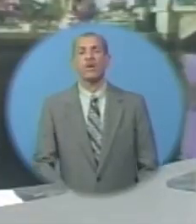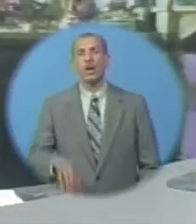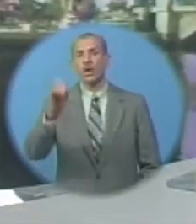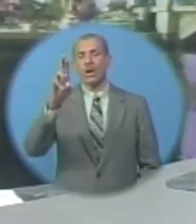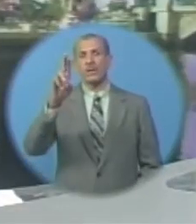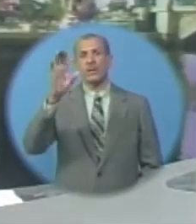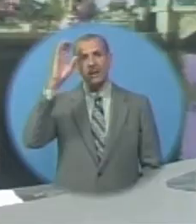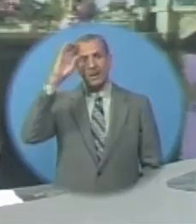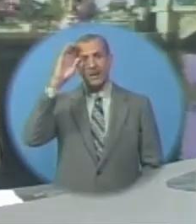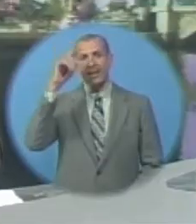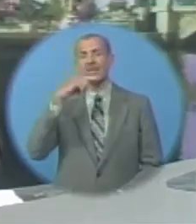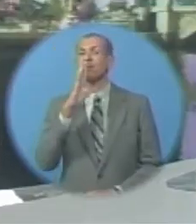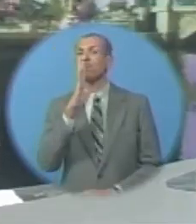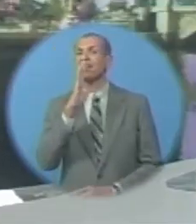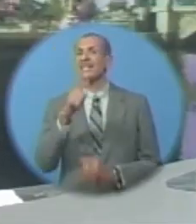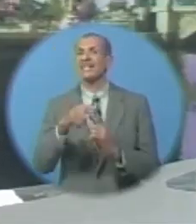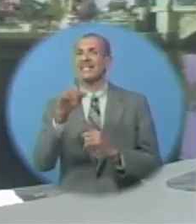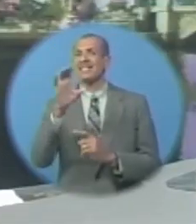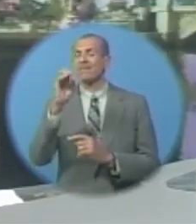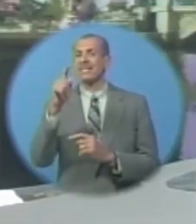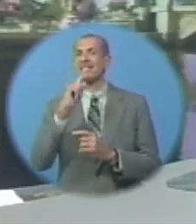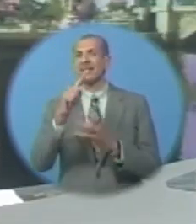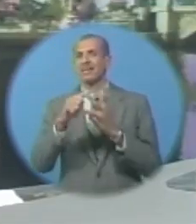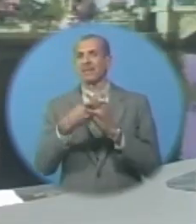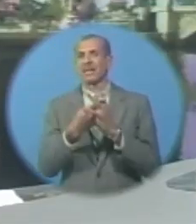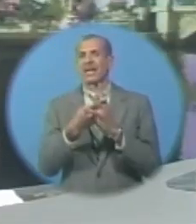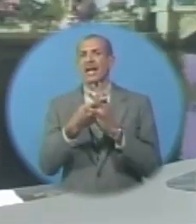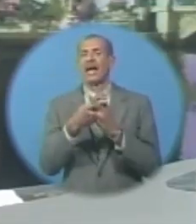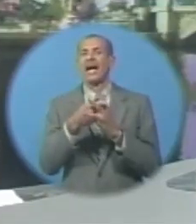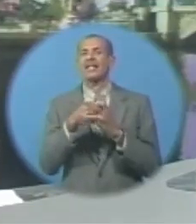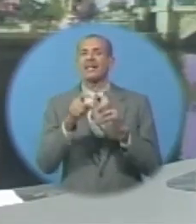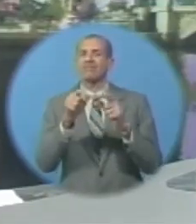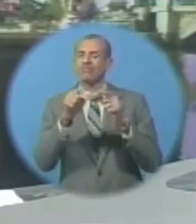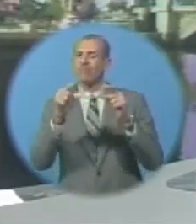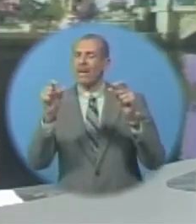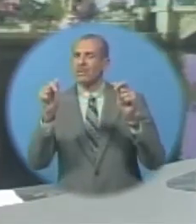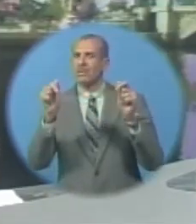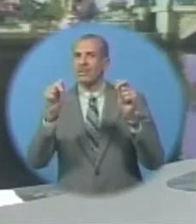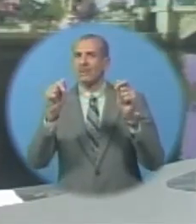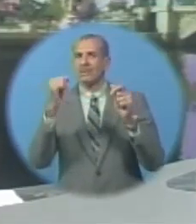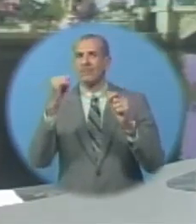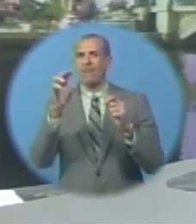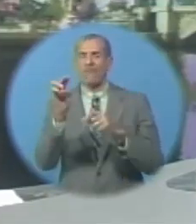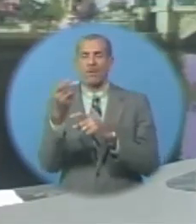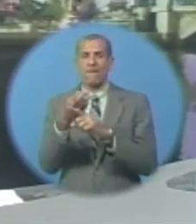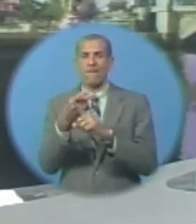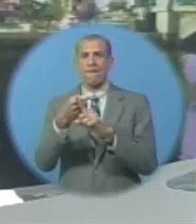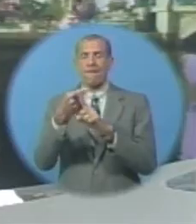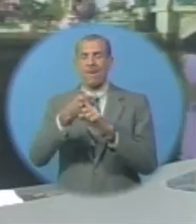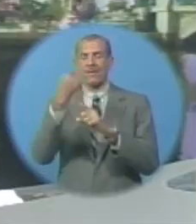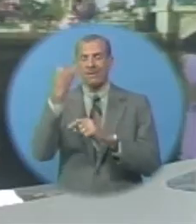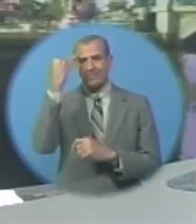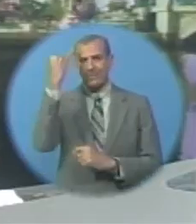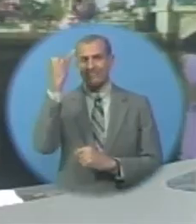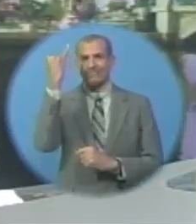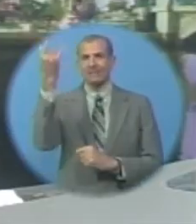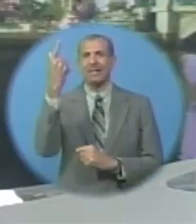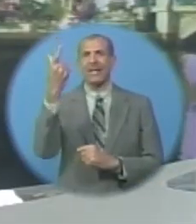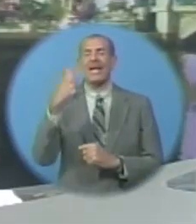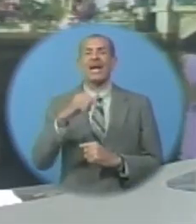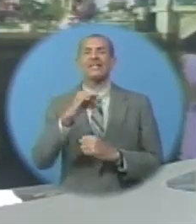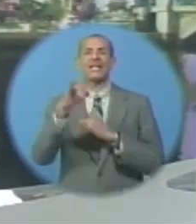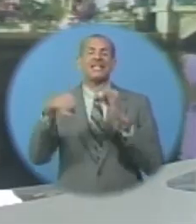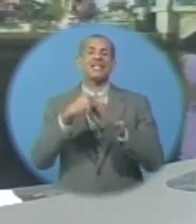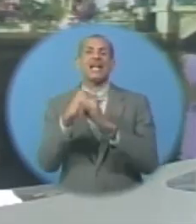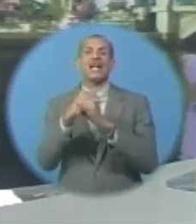Dr. Connell was speaking to CBC as he launched the May Measurement Month initiative. It's part of an international month-long